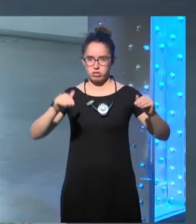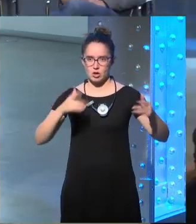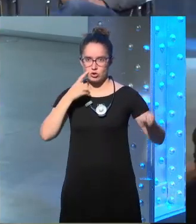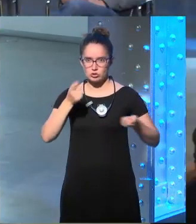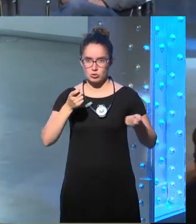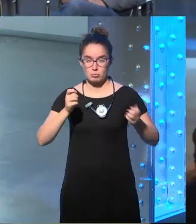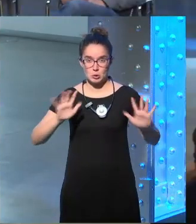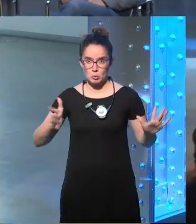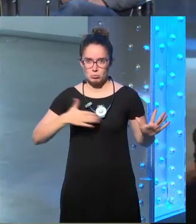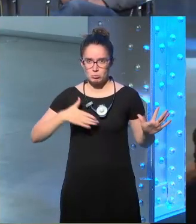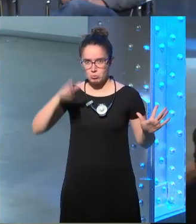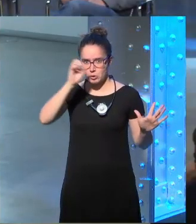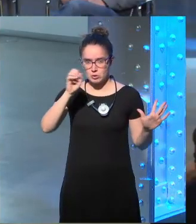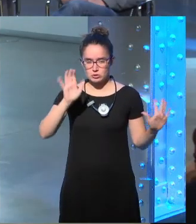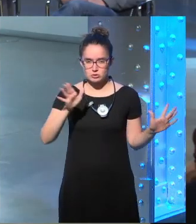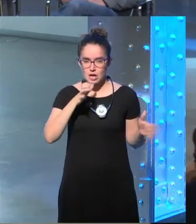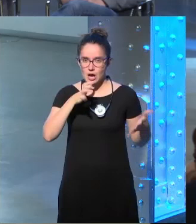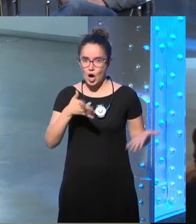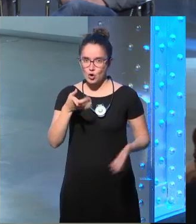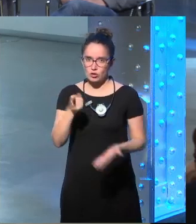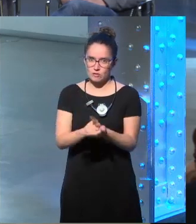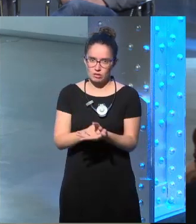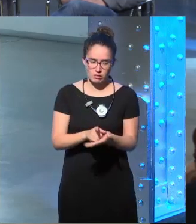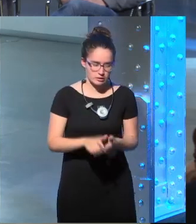forces in action that might balance it again.